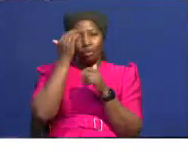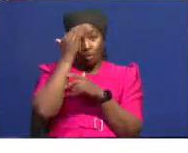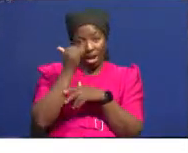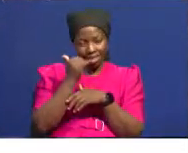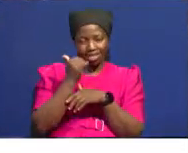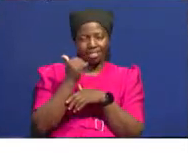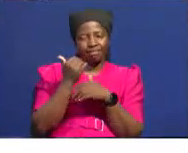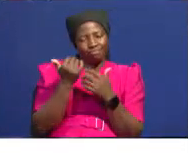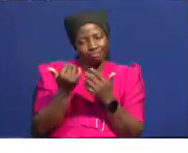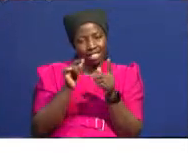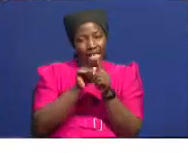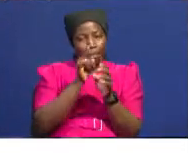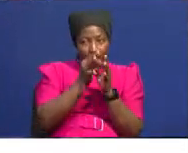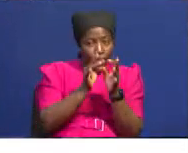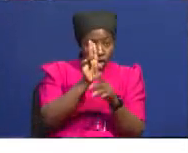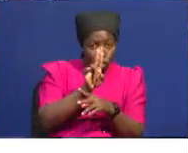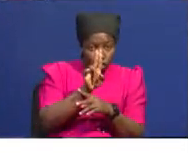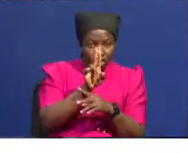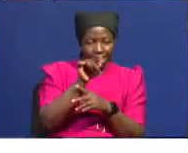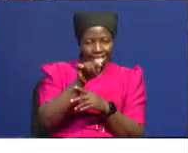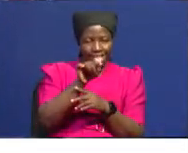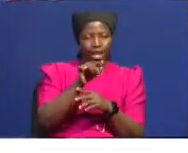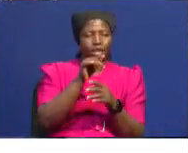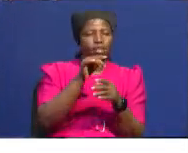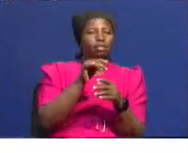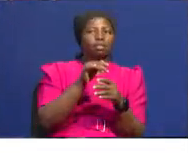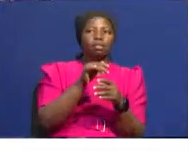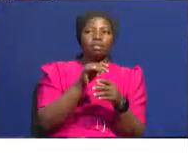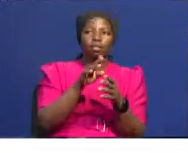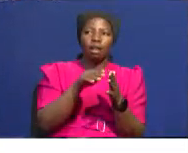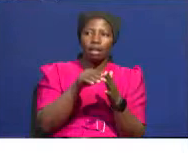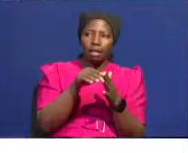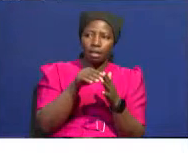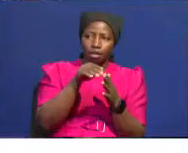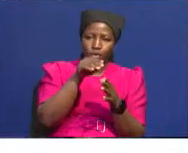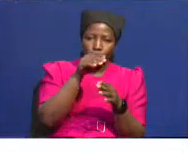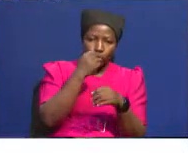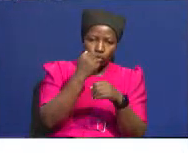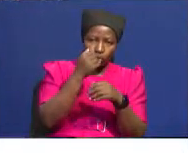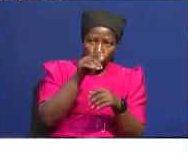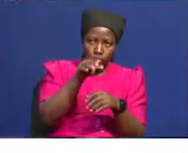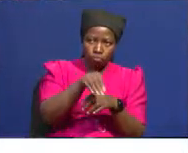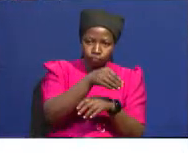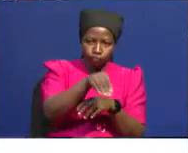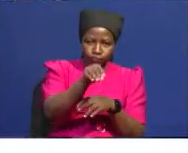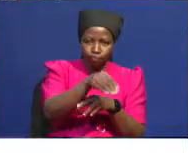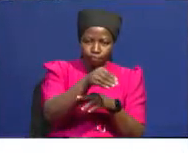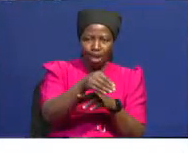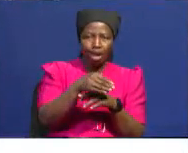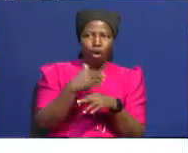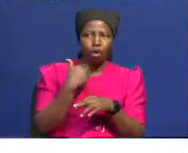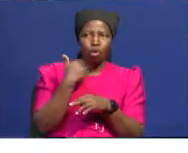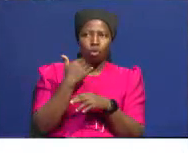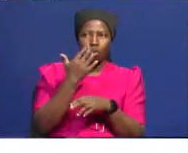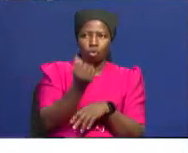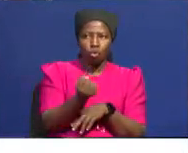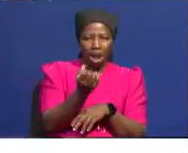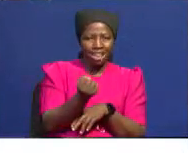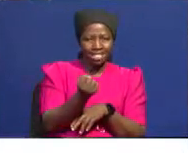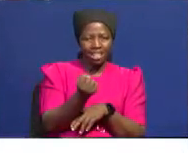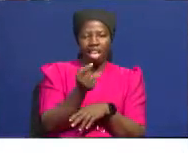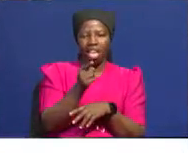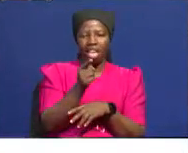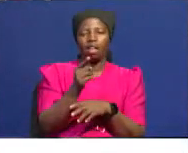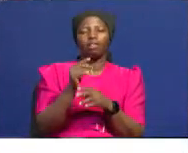hii ugali hii hata ukikata, aibaki kwa mkono. Wajua hilo gali au kuiva vizuri ndio inabaki kwa